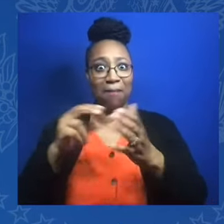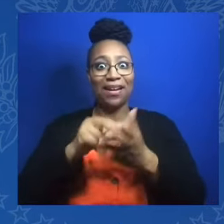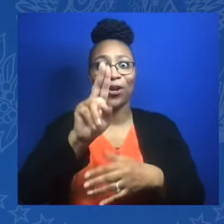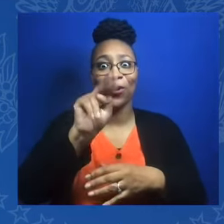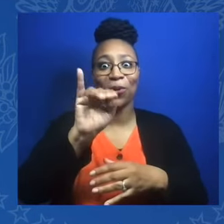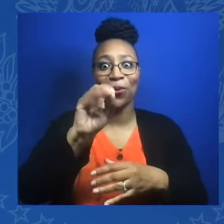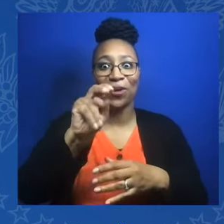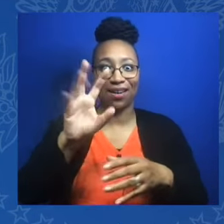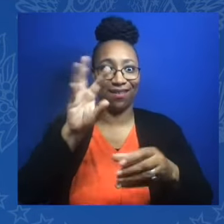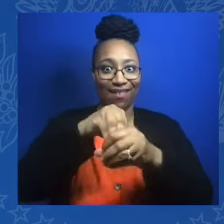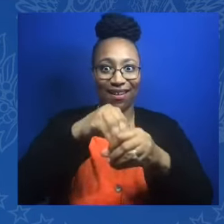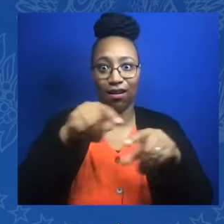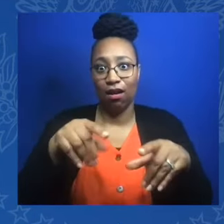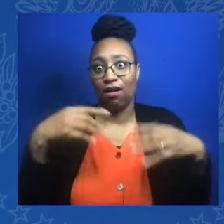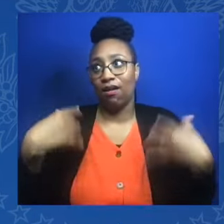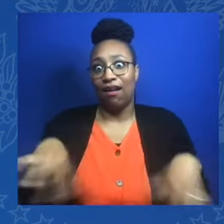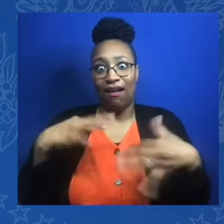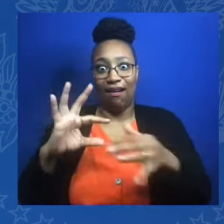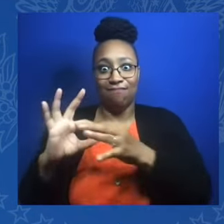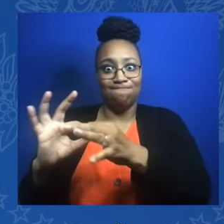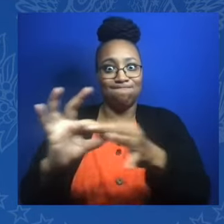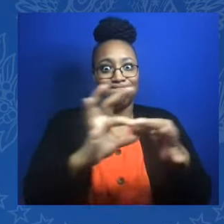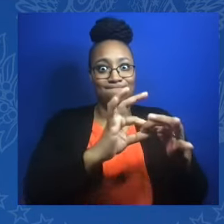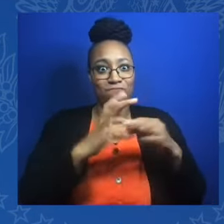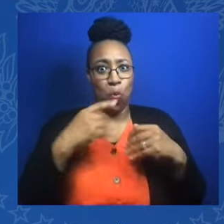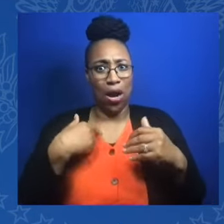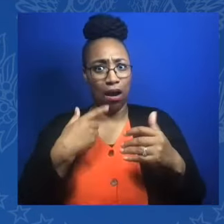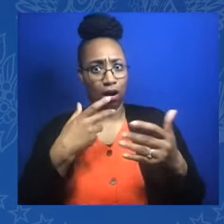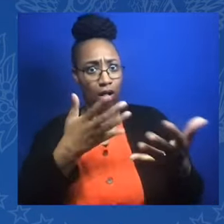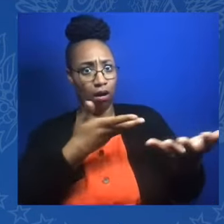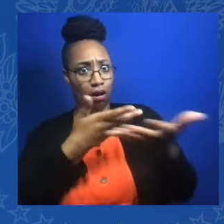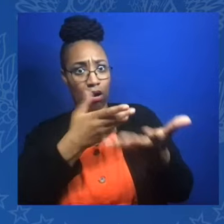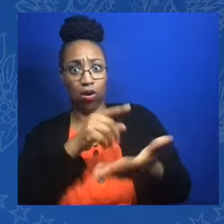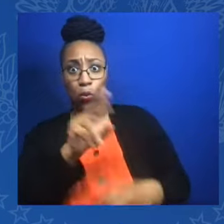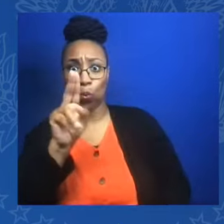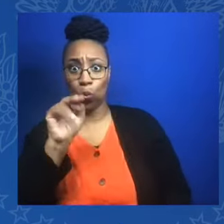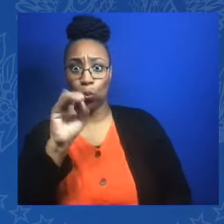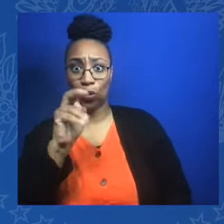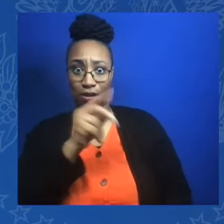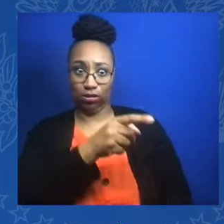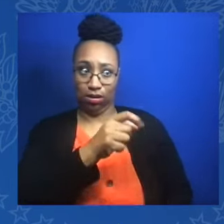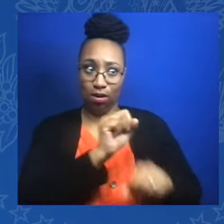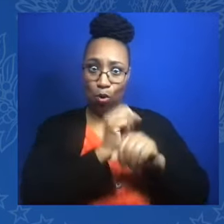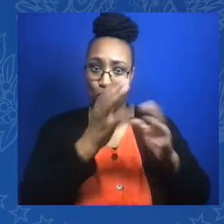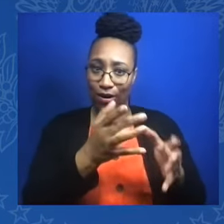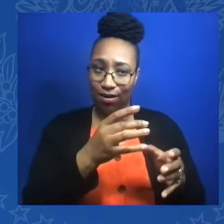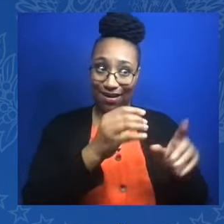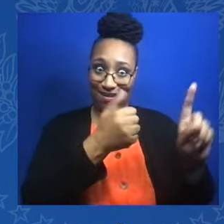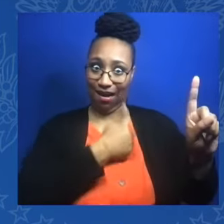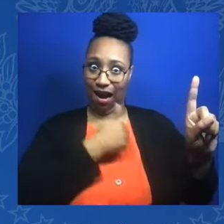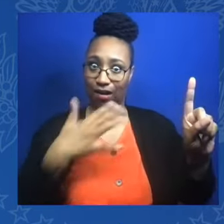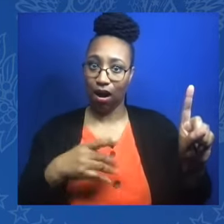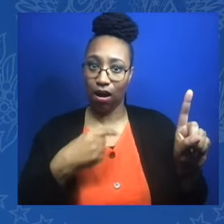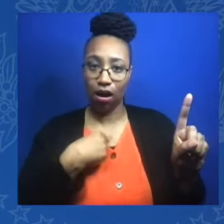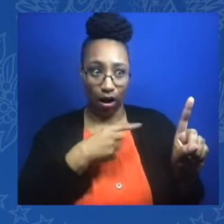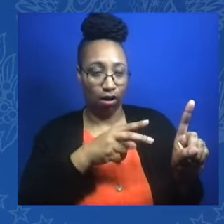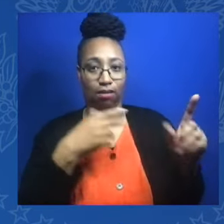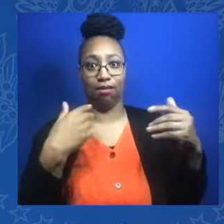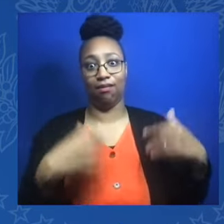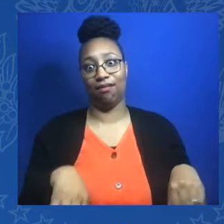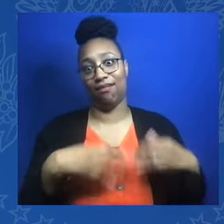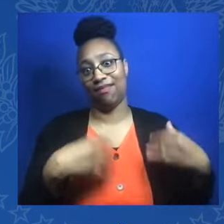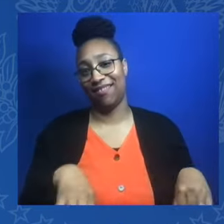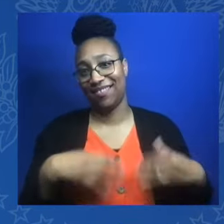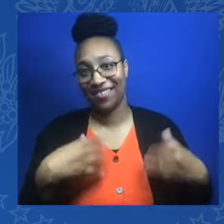members. Look, this is the middle, this is a model for future cooperation, with both our nations investing at home